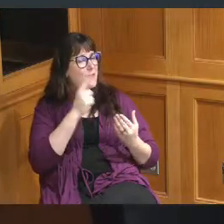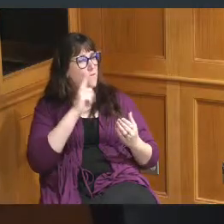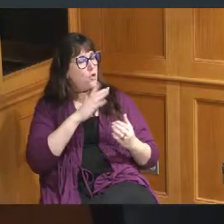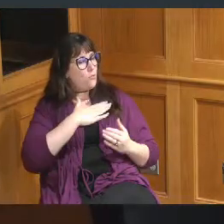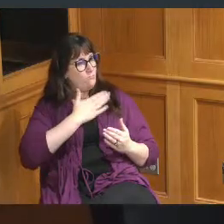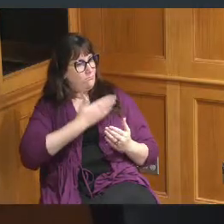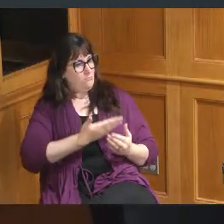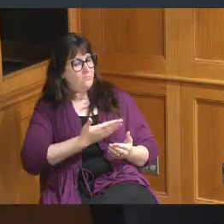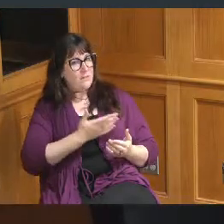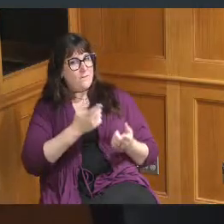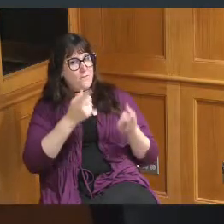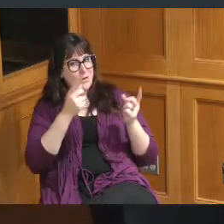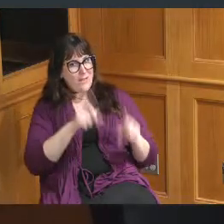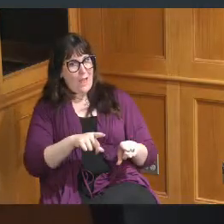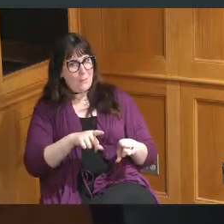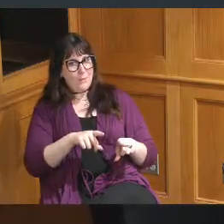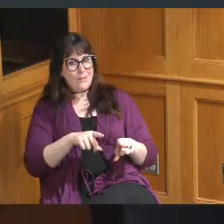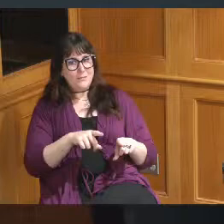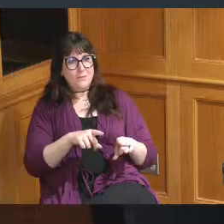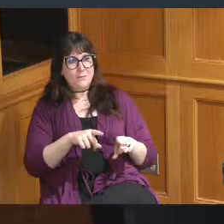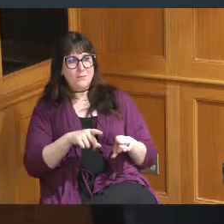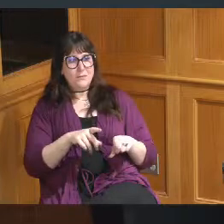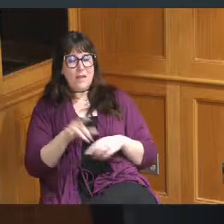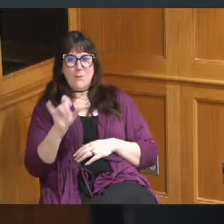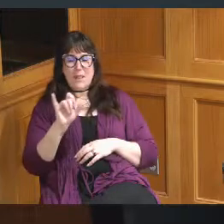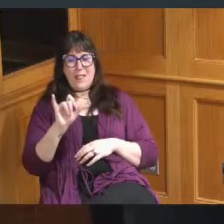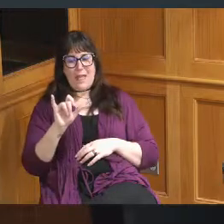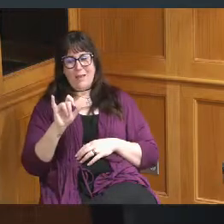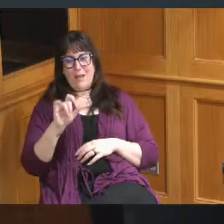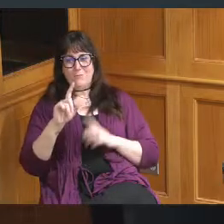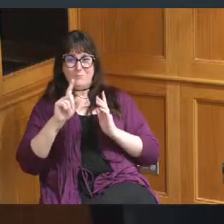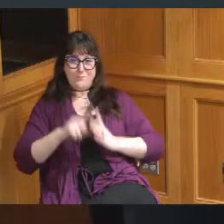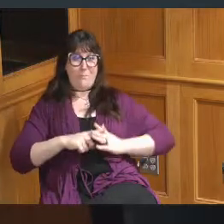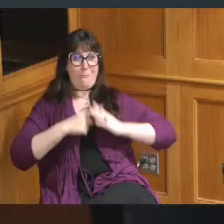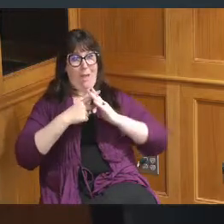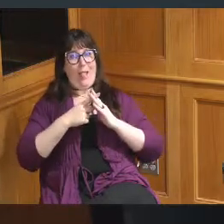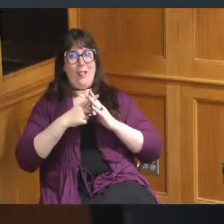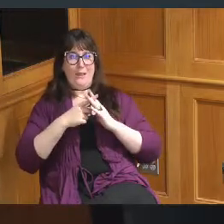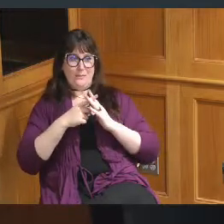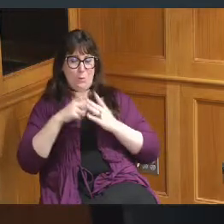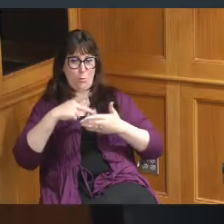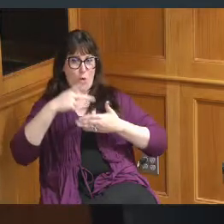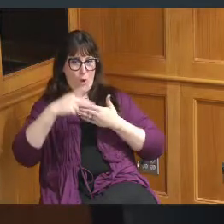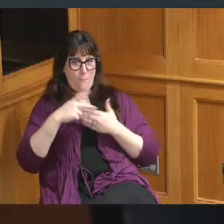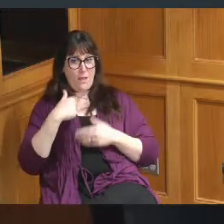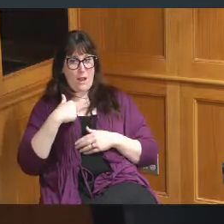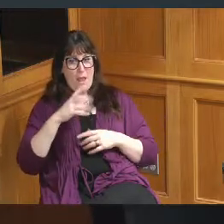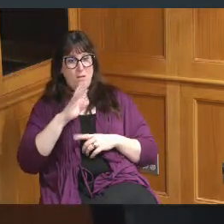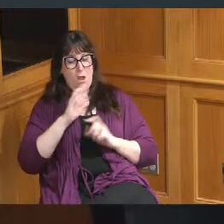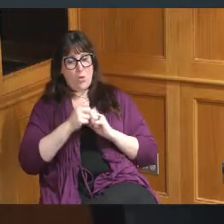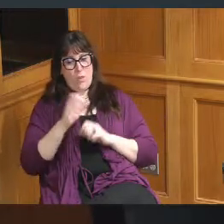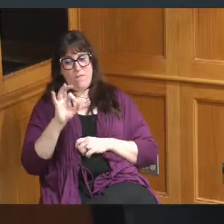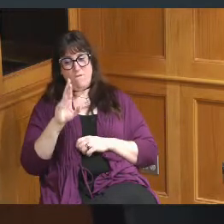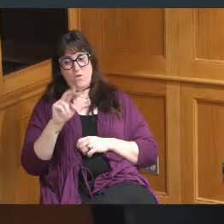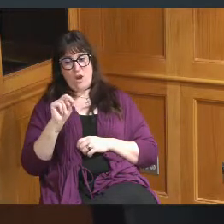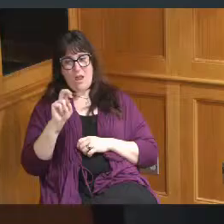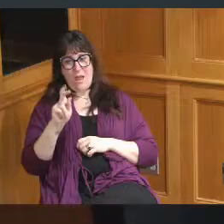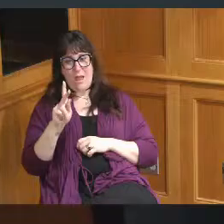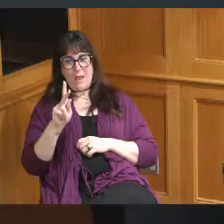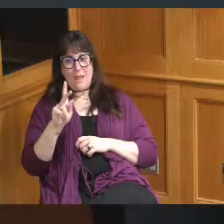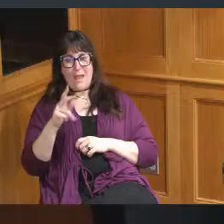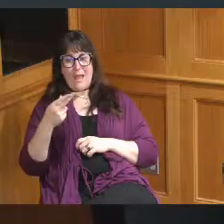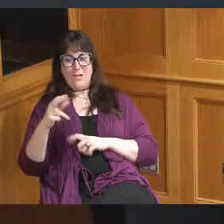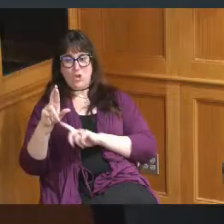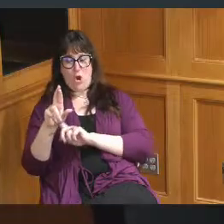to allow that to happen. It would be really like a pilot program. And when I talked to Frank Spataro, who's our HR person who's writing up